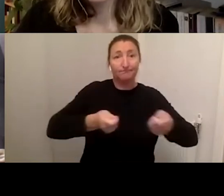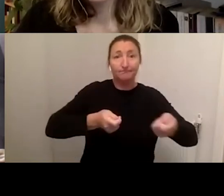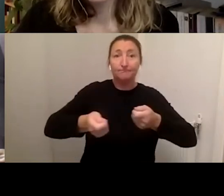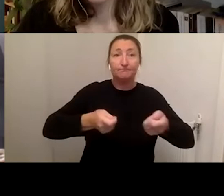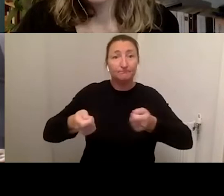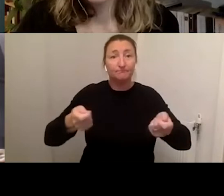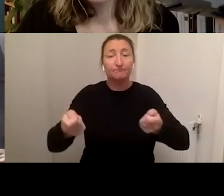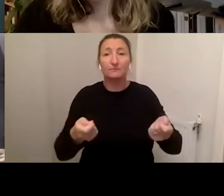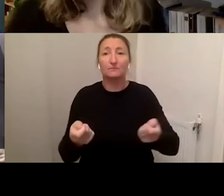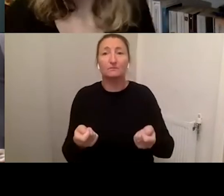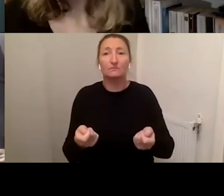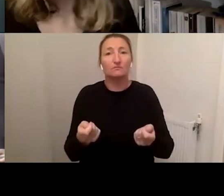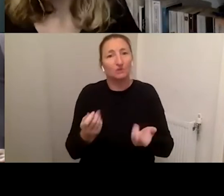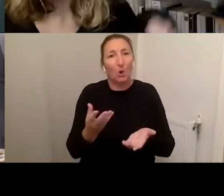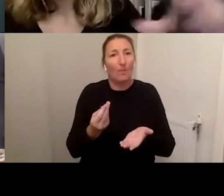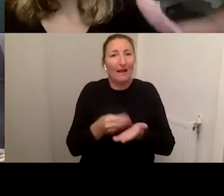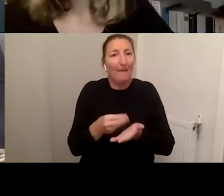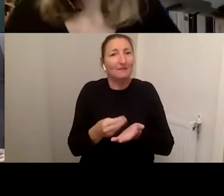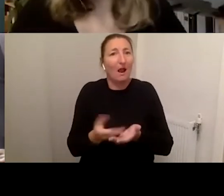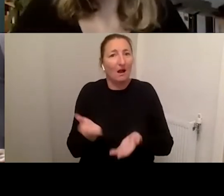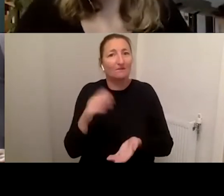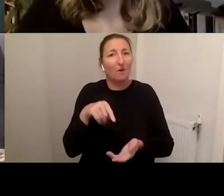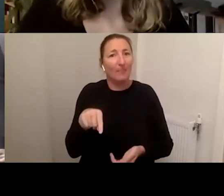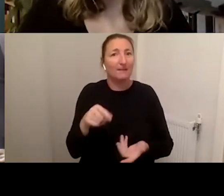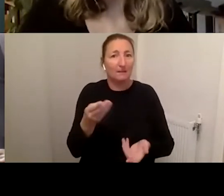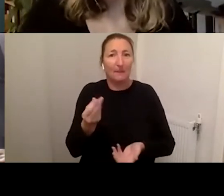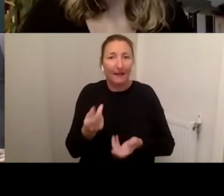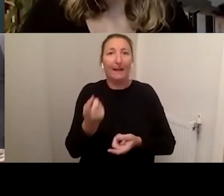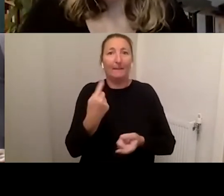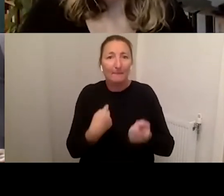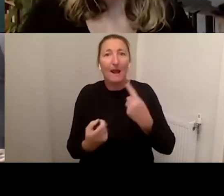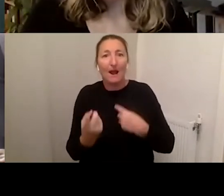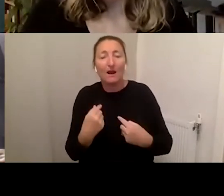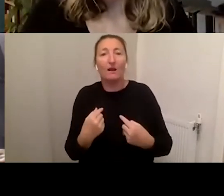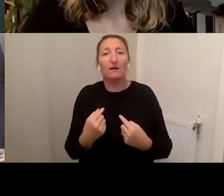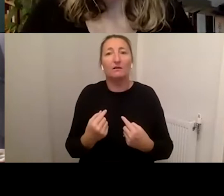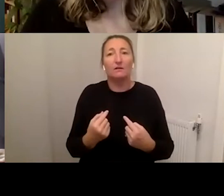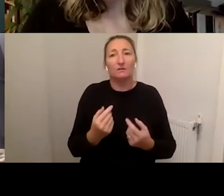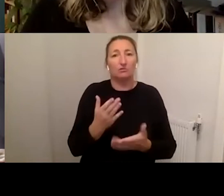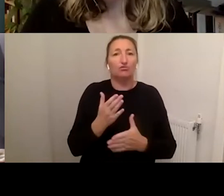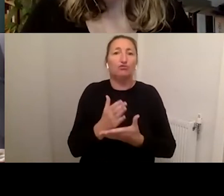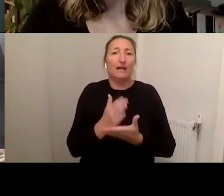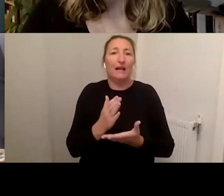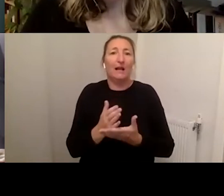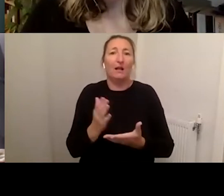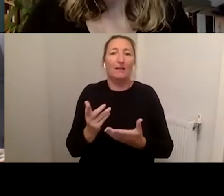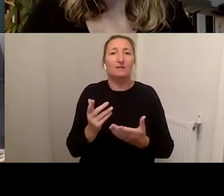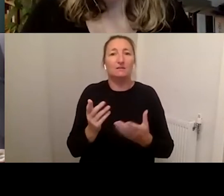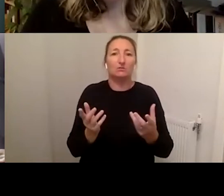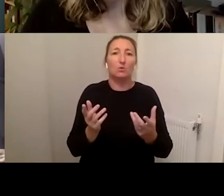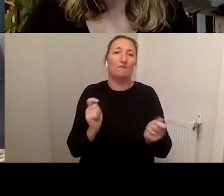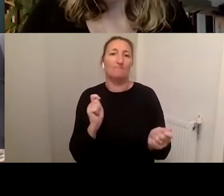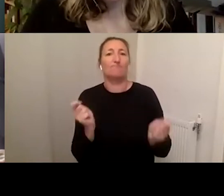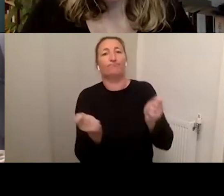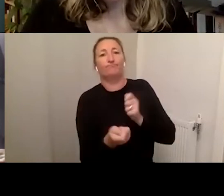how do you say it? Catalyzer in English. You say it's catalyzer of what you could call remunicipalization.